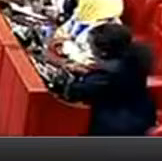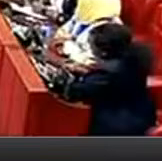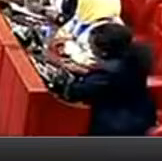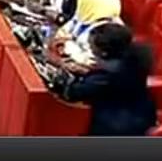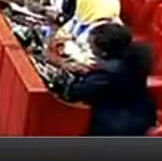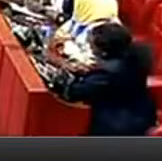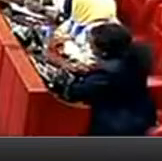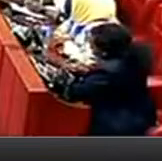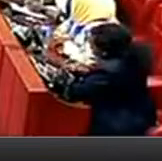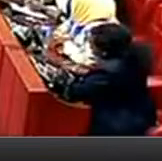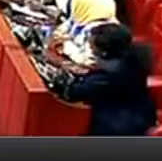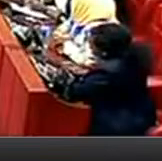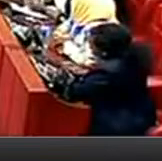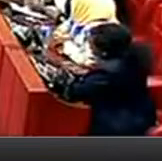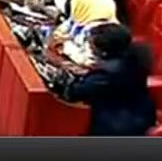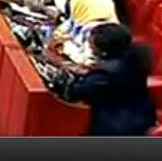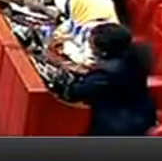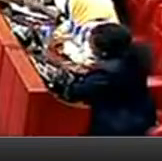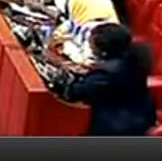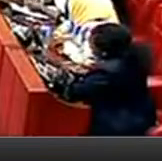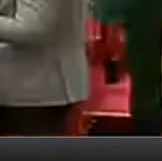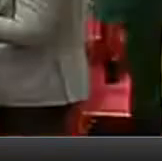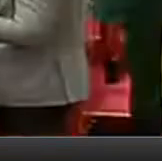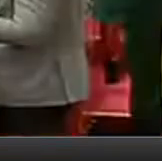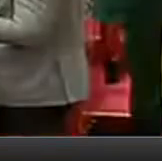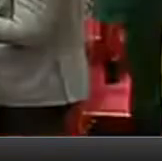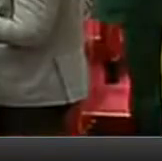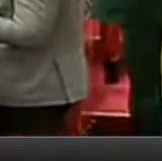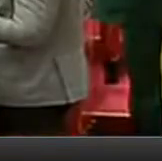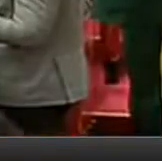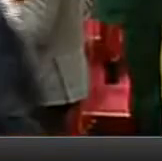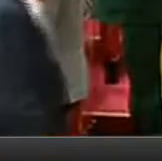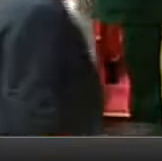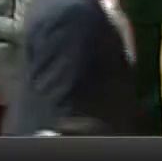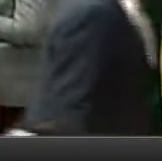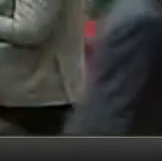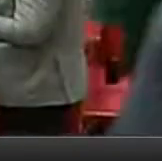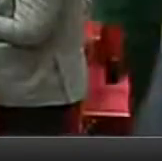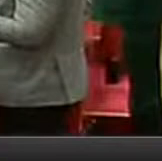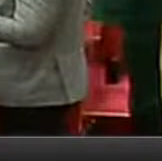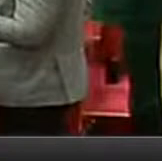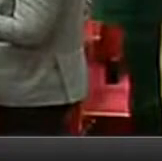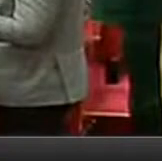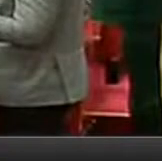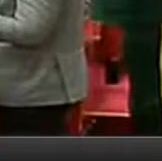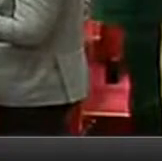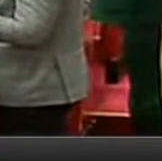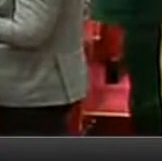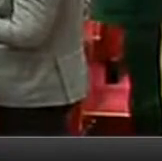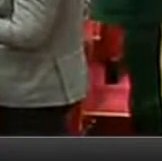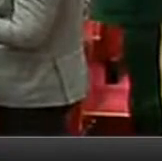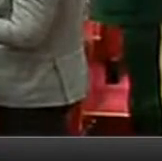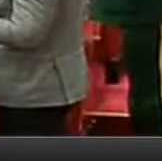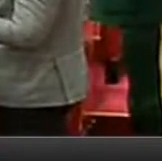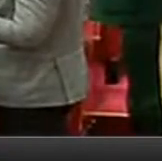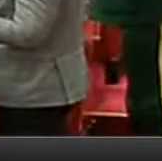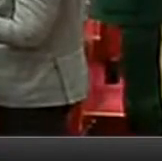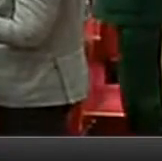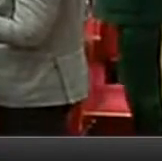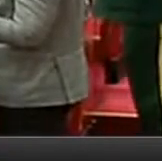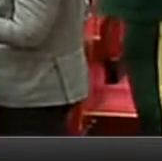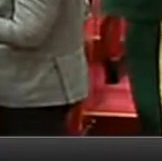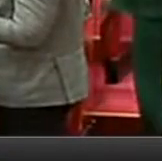he quickly rose to the head of Department of Public Law at the young age of 33 years, and then